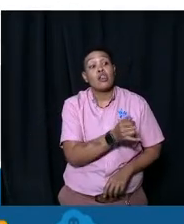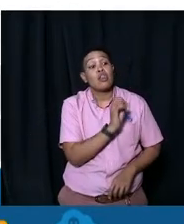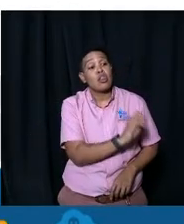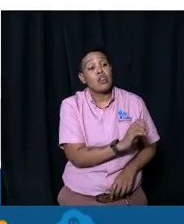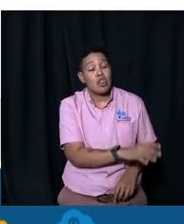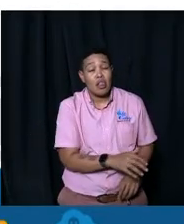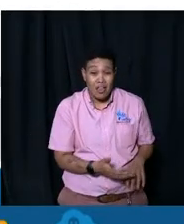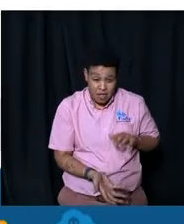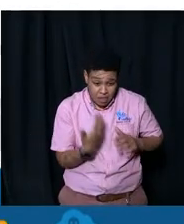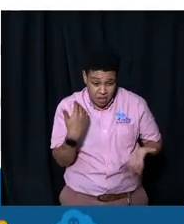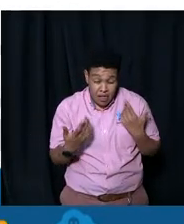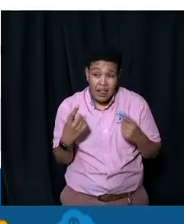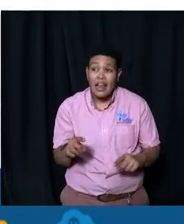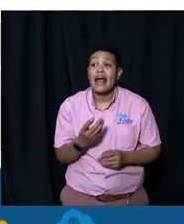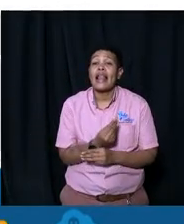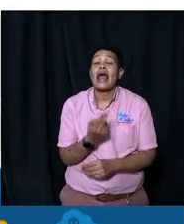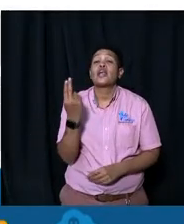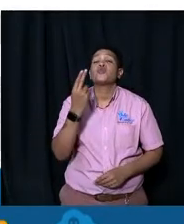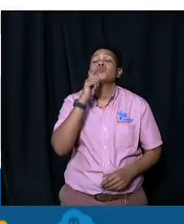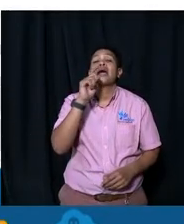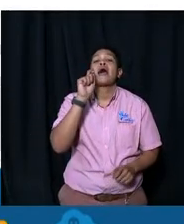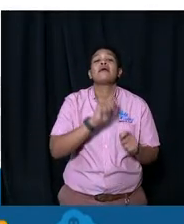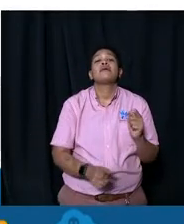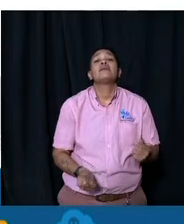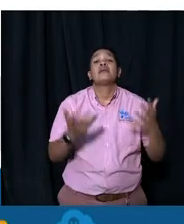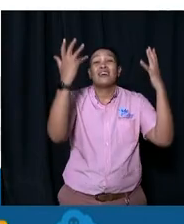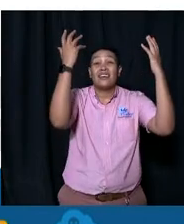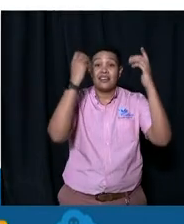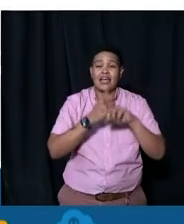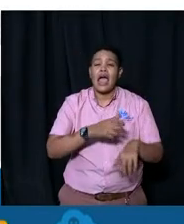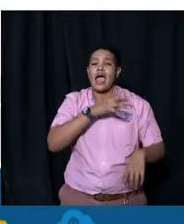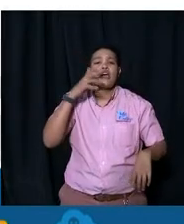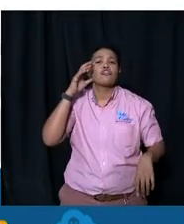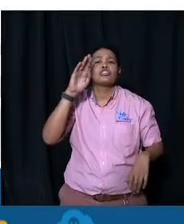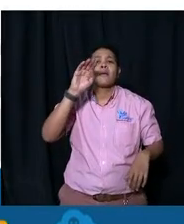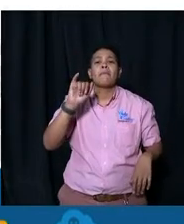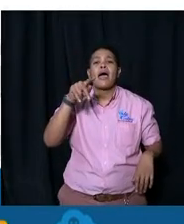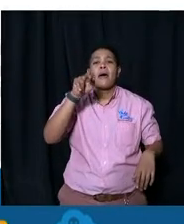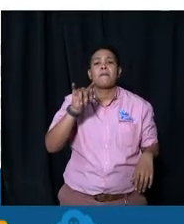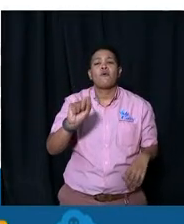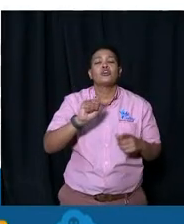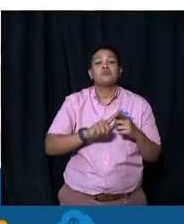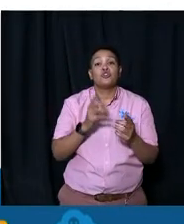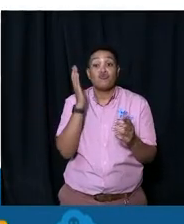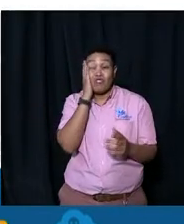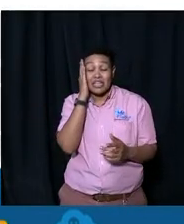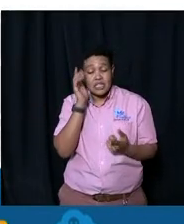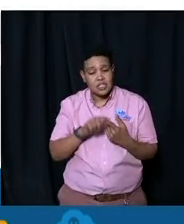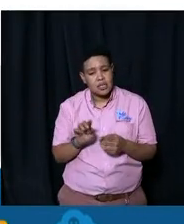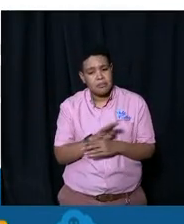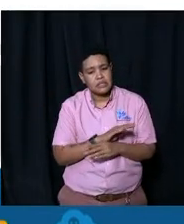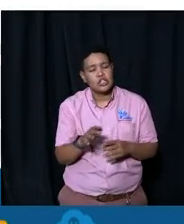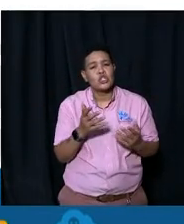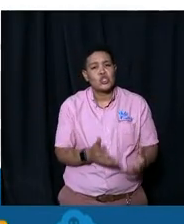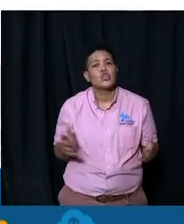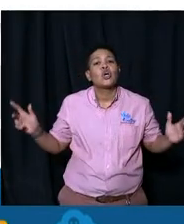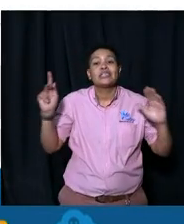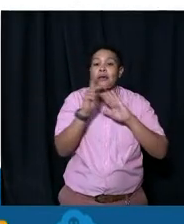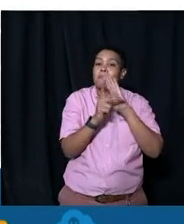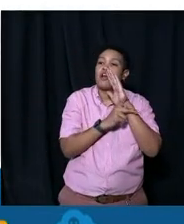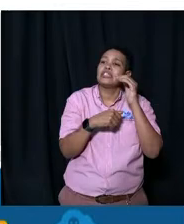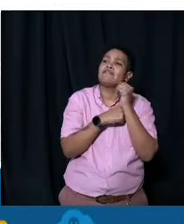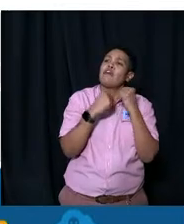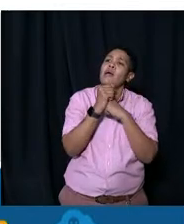treatment, land use and biomass burning, agricultural byproducts, and residential and commercial sources. The policy framework